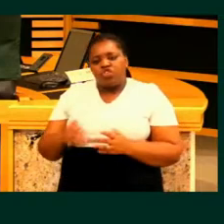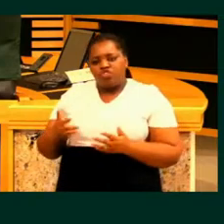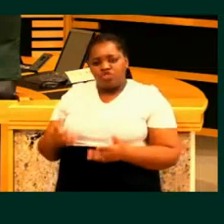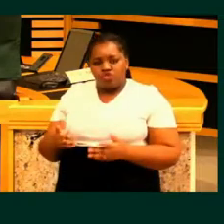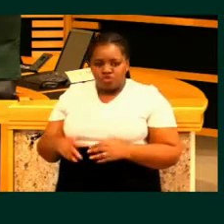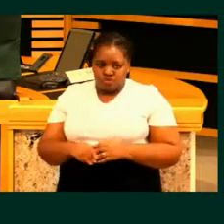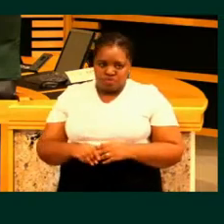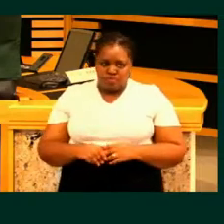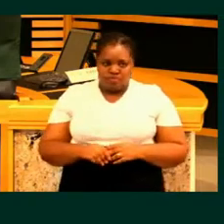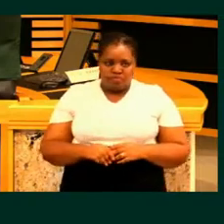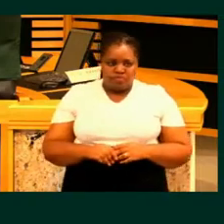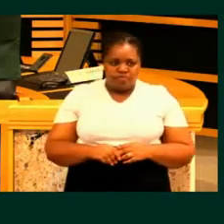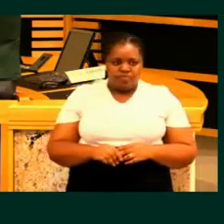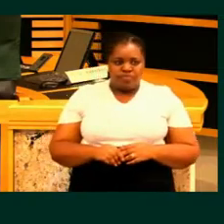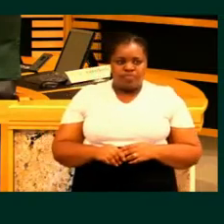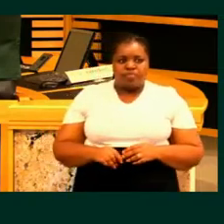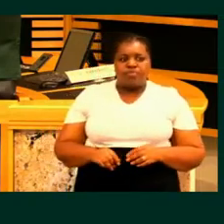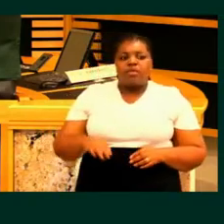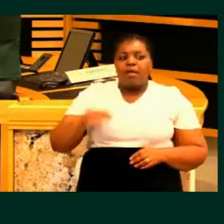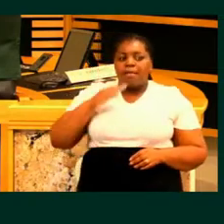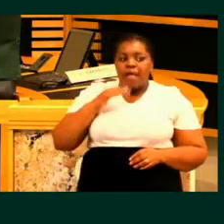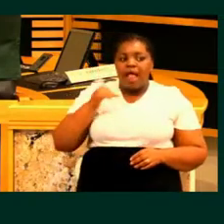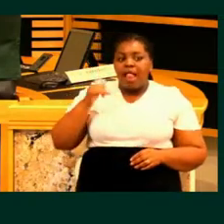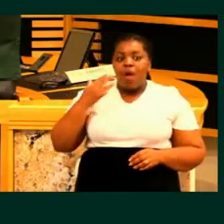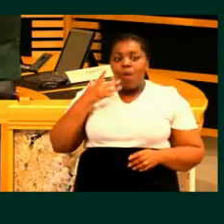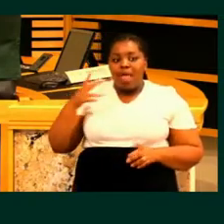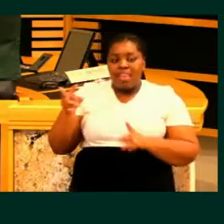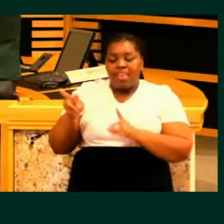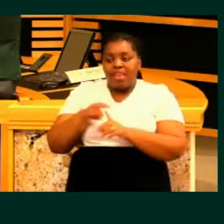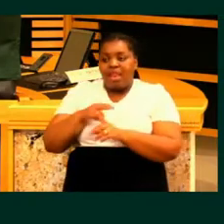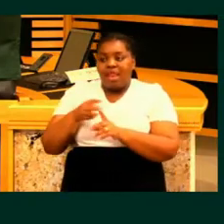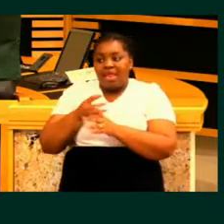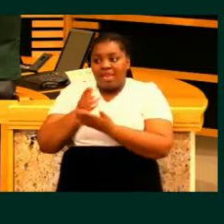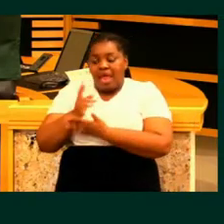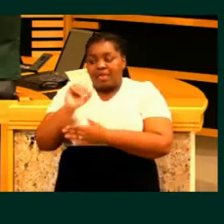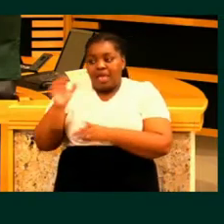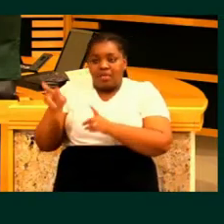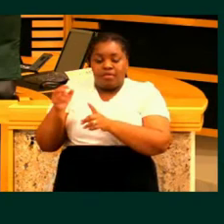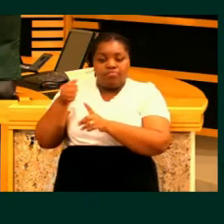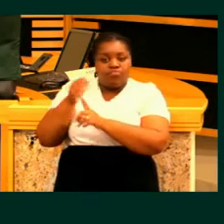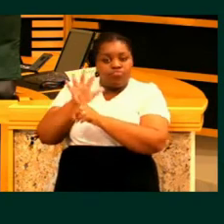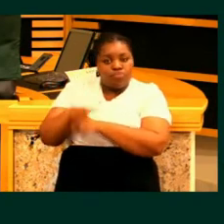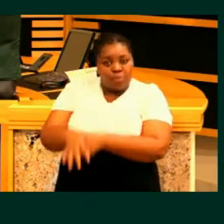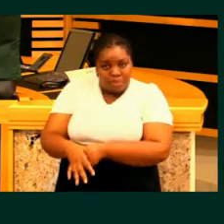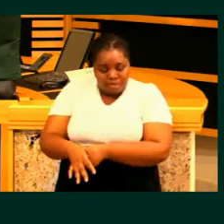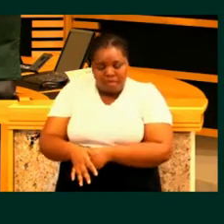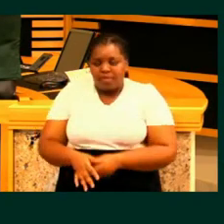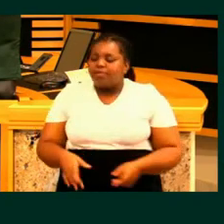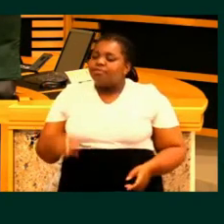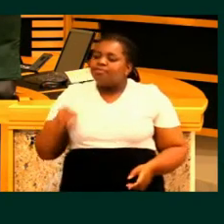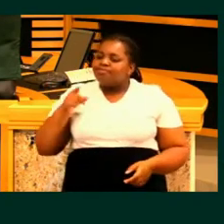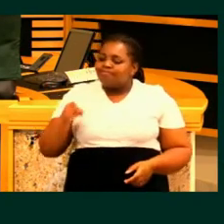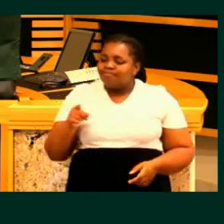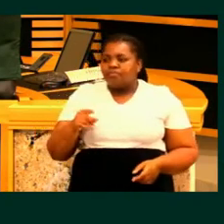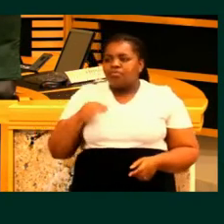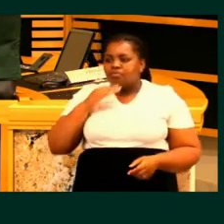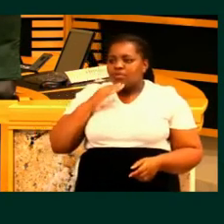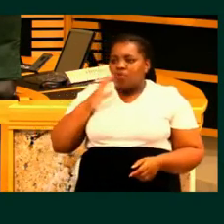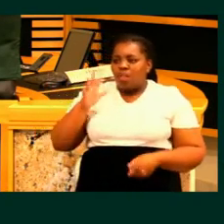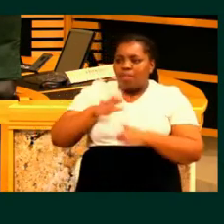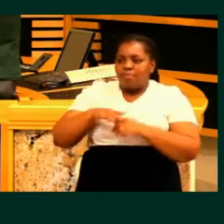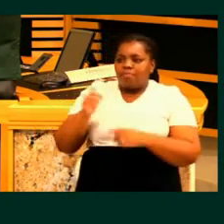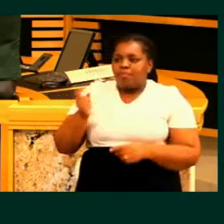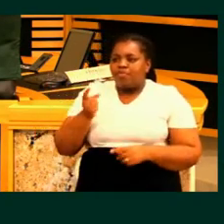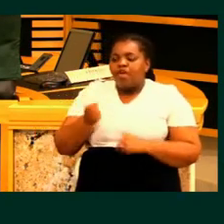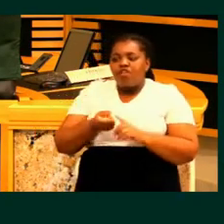rights when another right is violated the violation also constitute an infringement of human dignity on